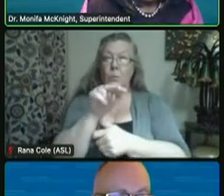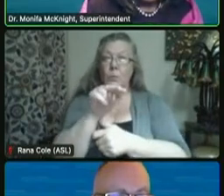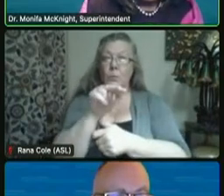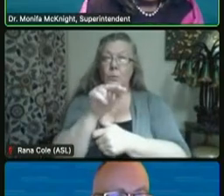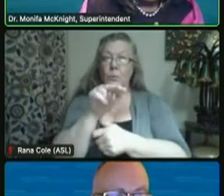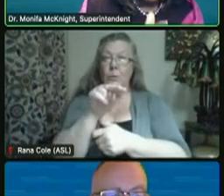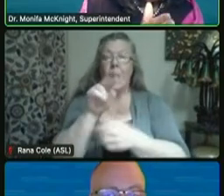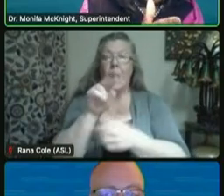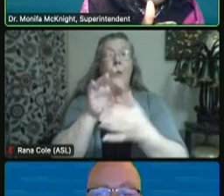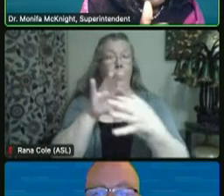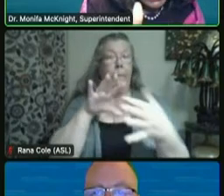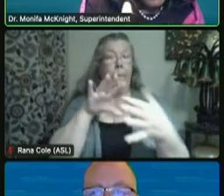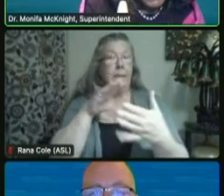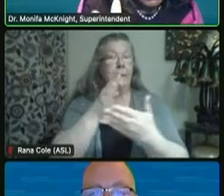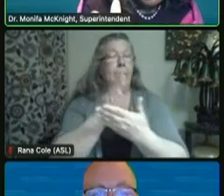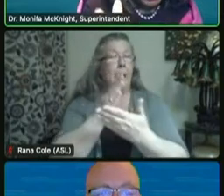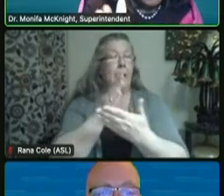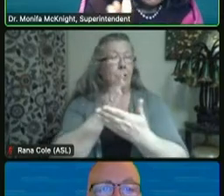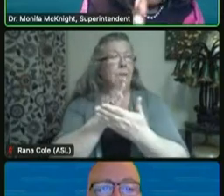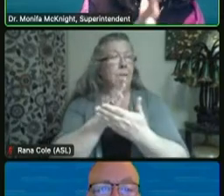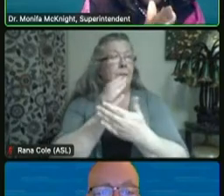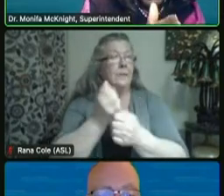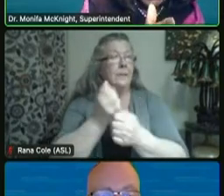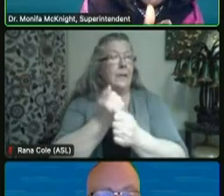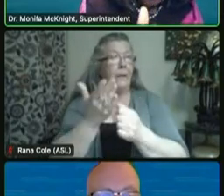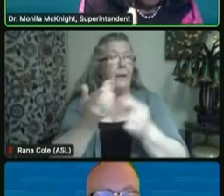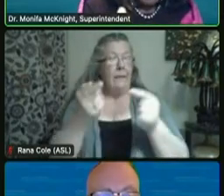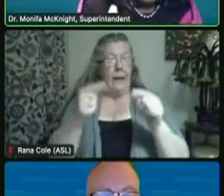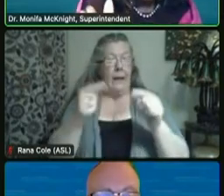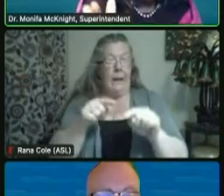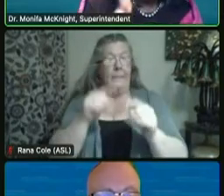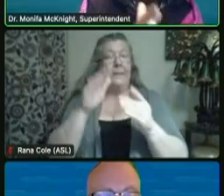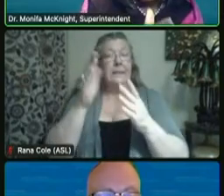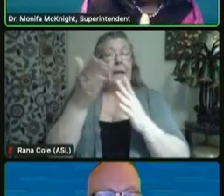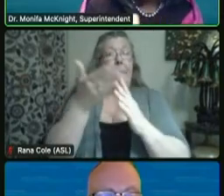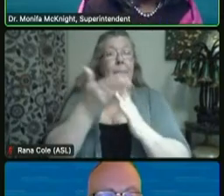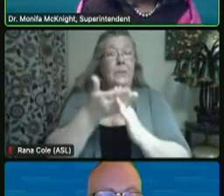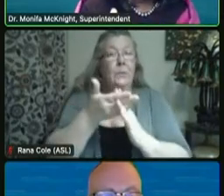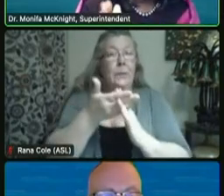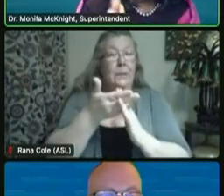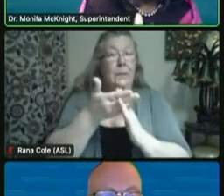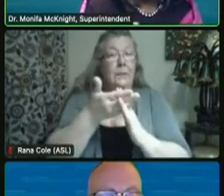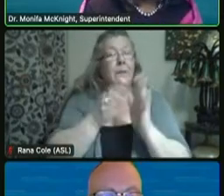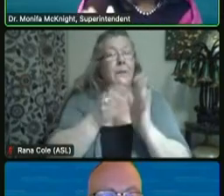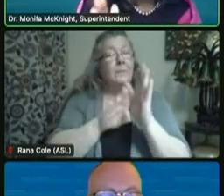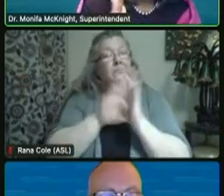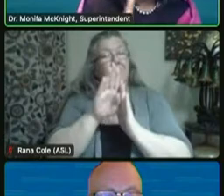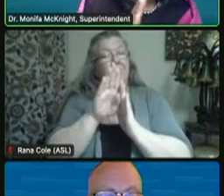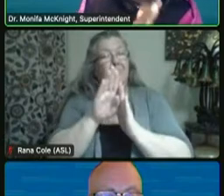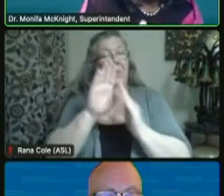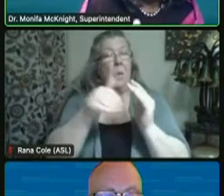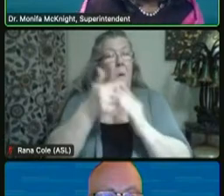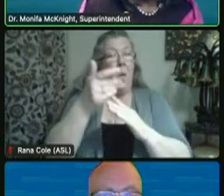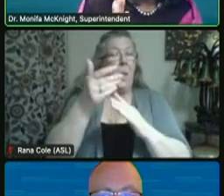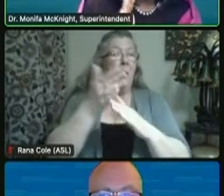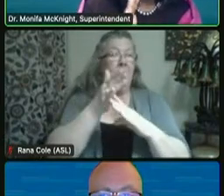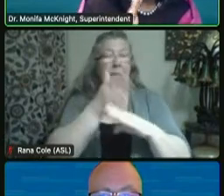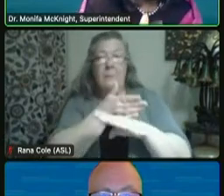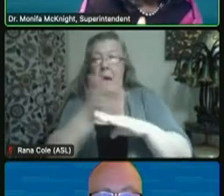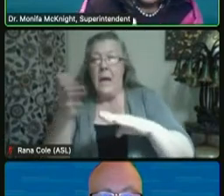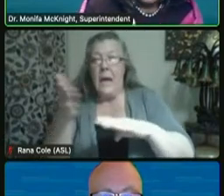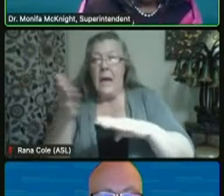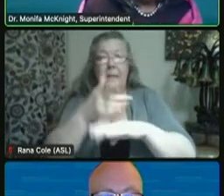the budget. And everything that happens in between there that provides all the space and time that you need to become involved, provide your